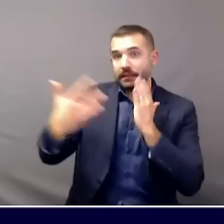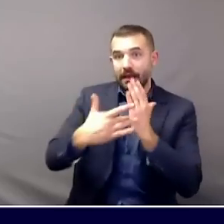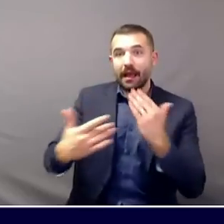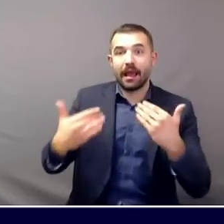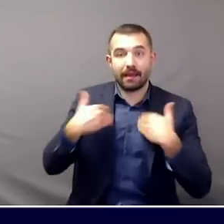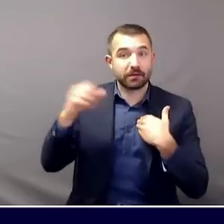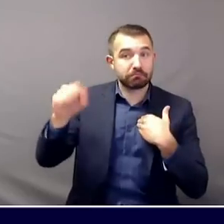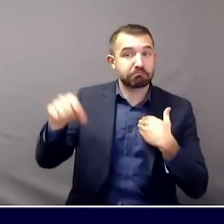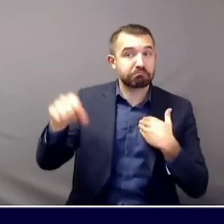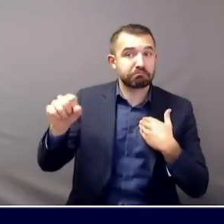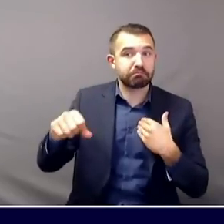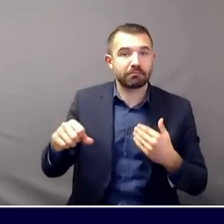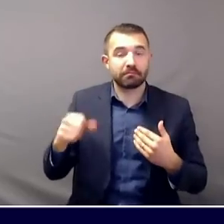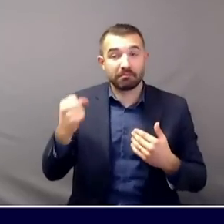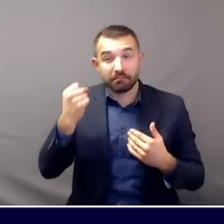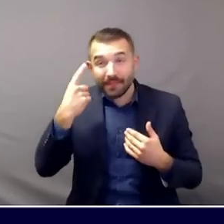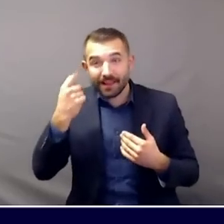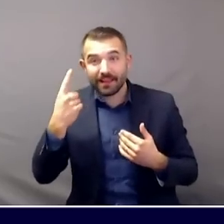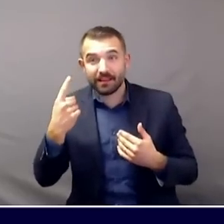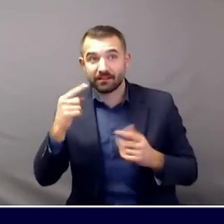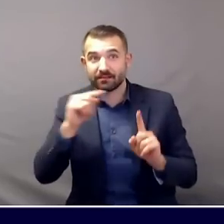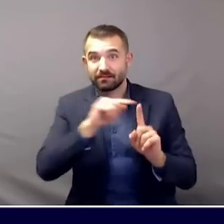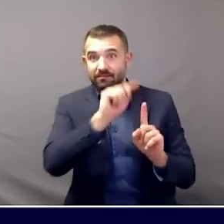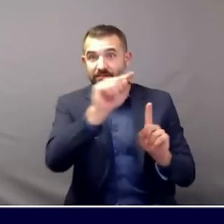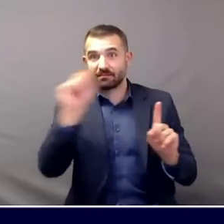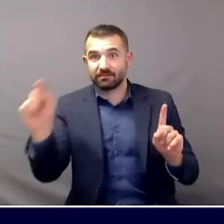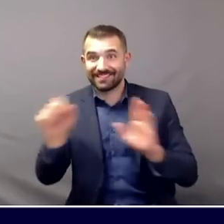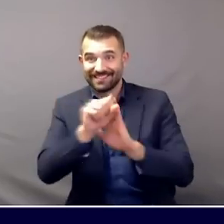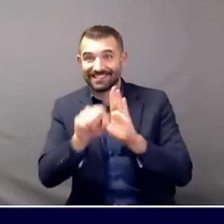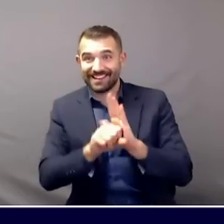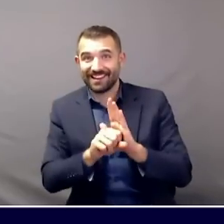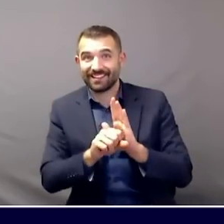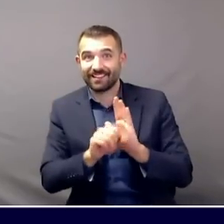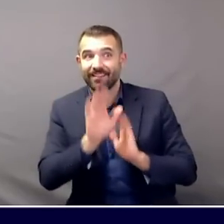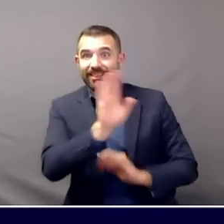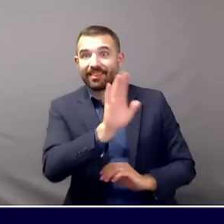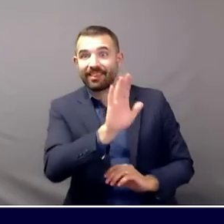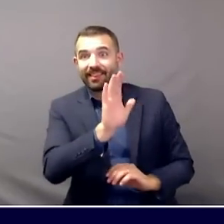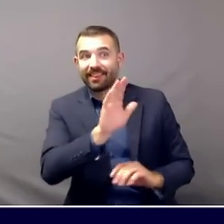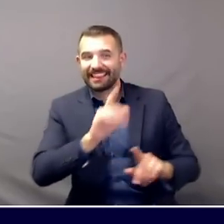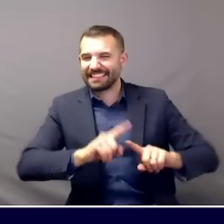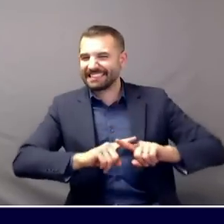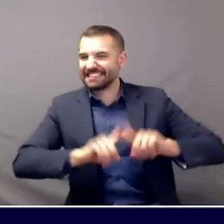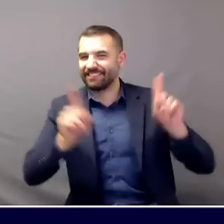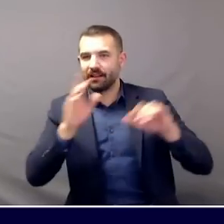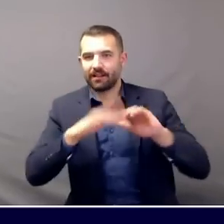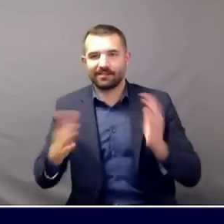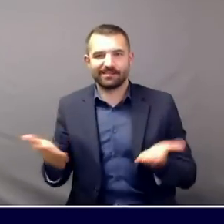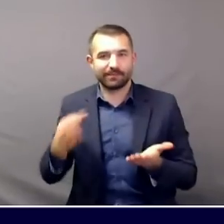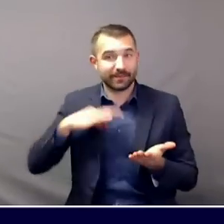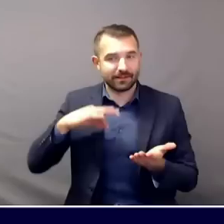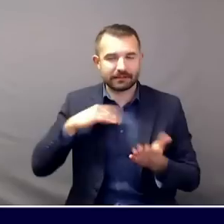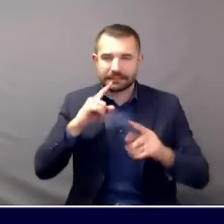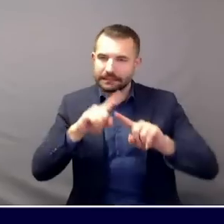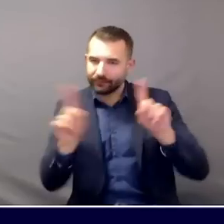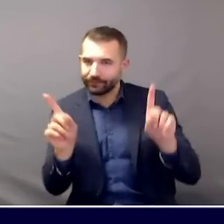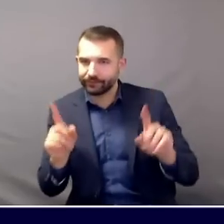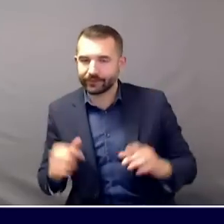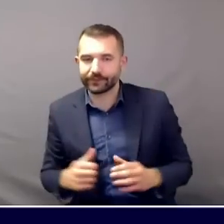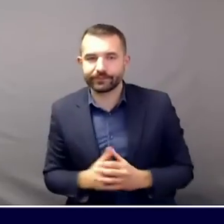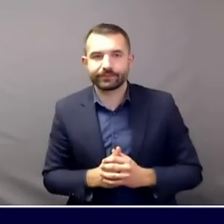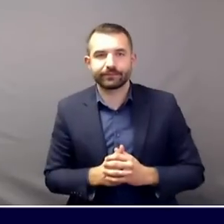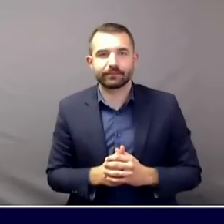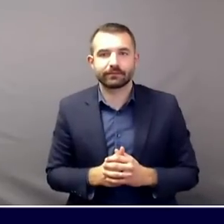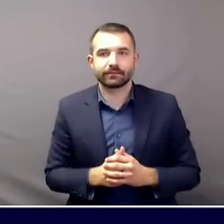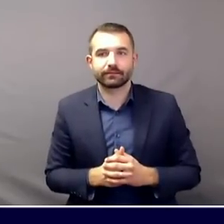the places that have adopted it may differ in material respects from Maine. And in light of that, whether exposure